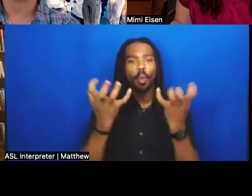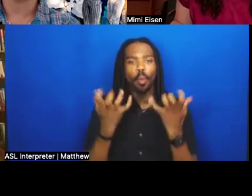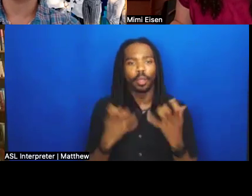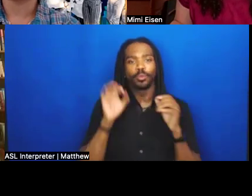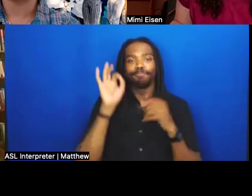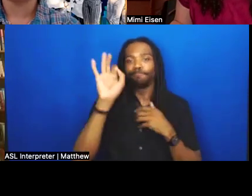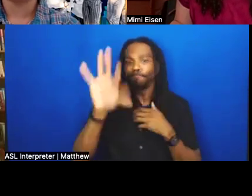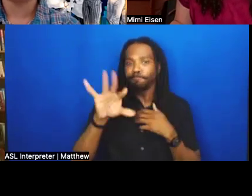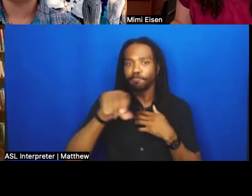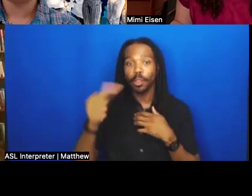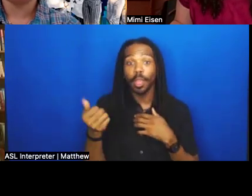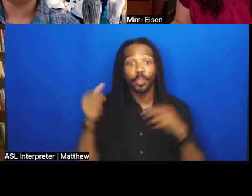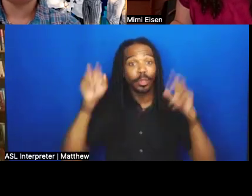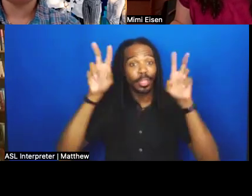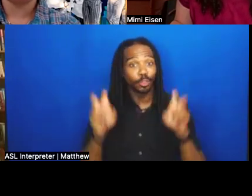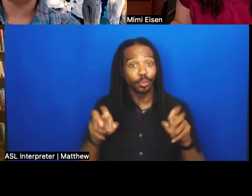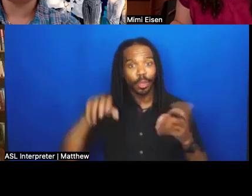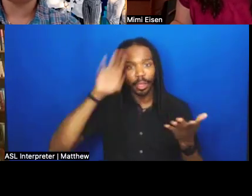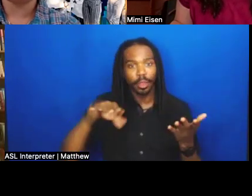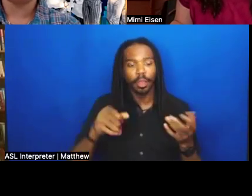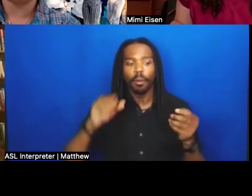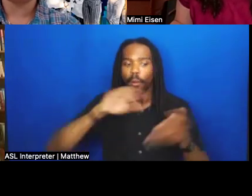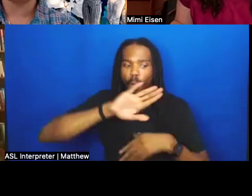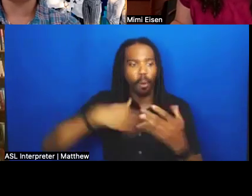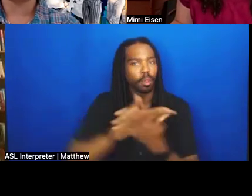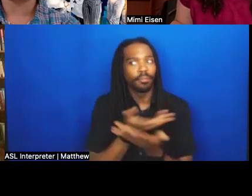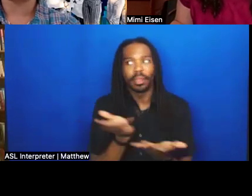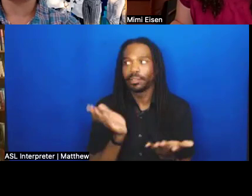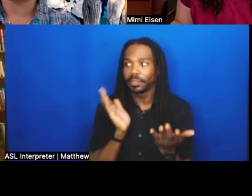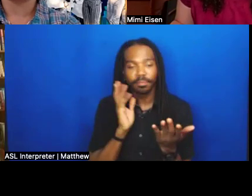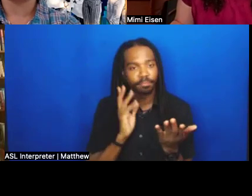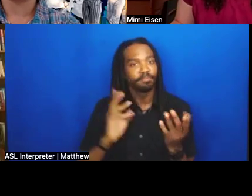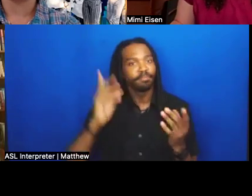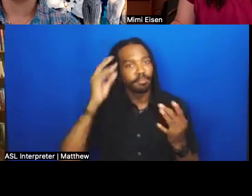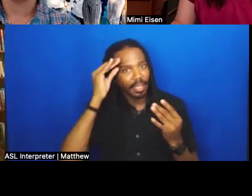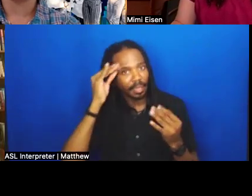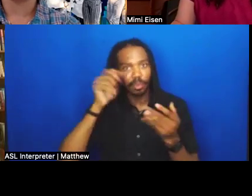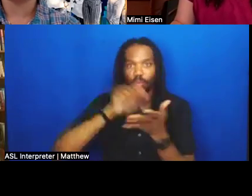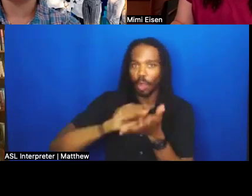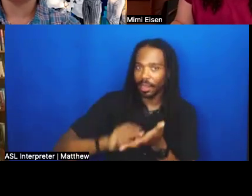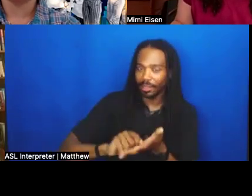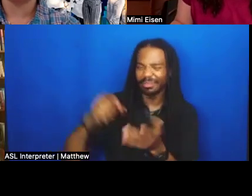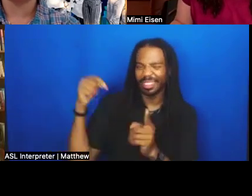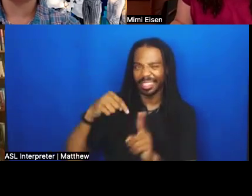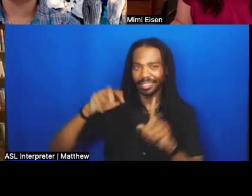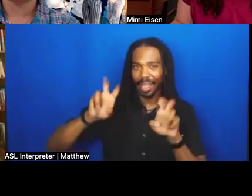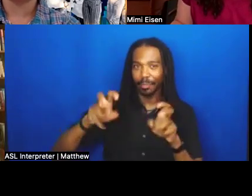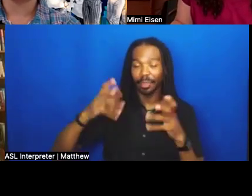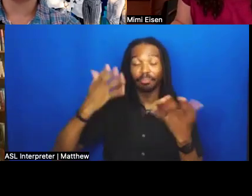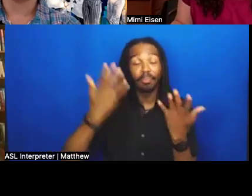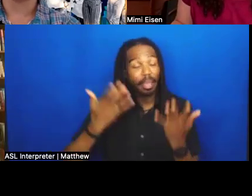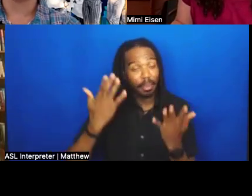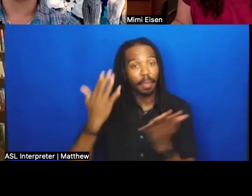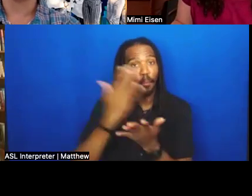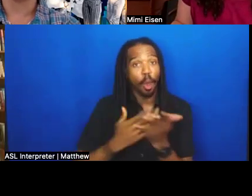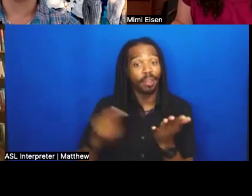I know all of us have been thinking and writing about. And maybe part of this is a little bit